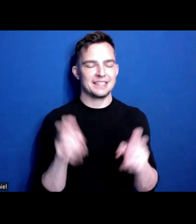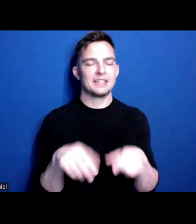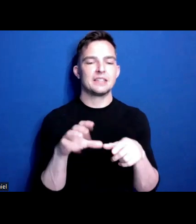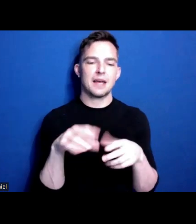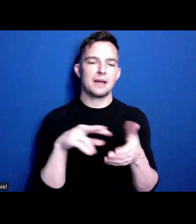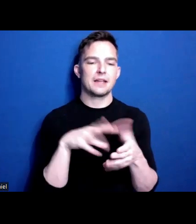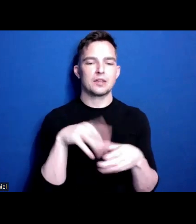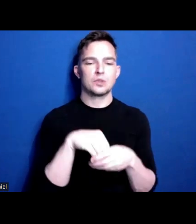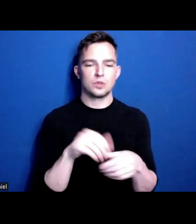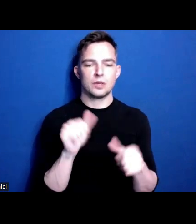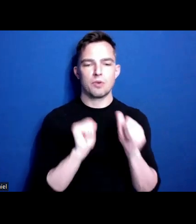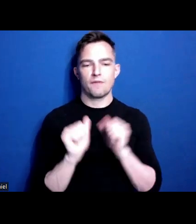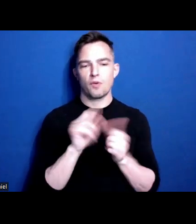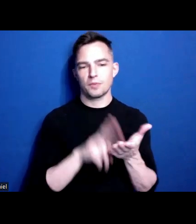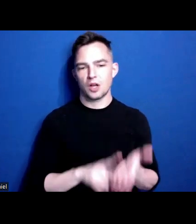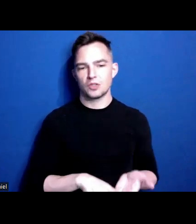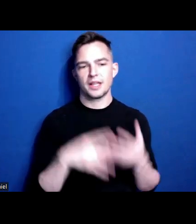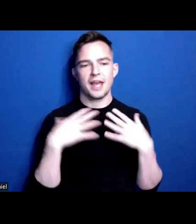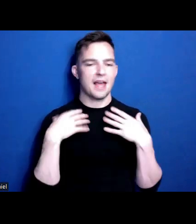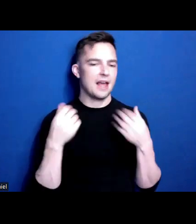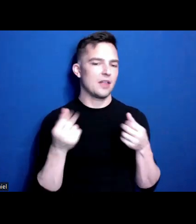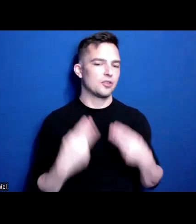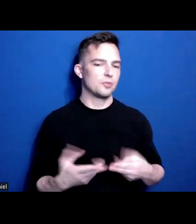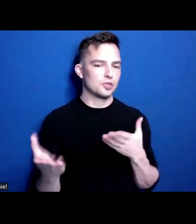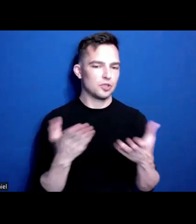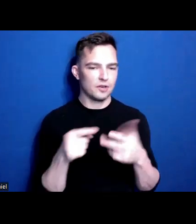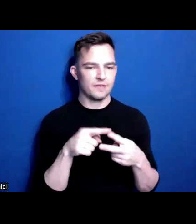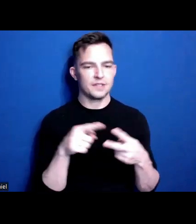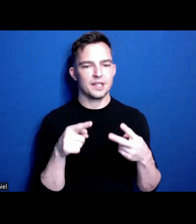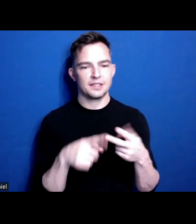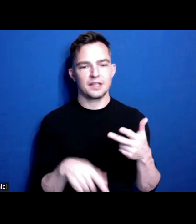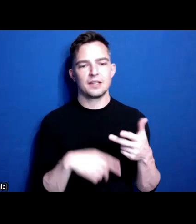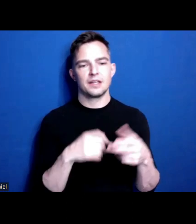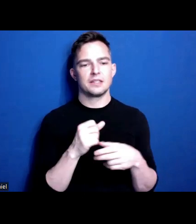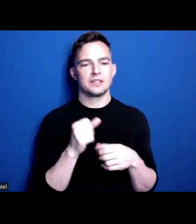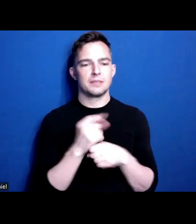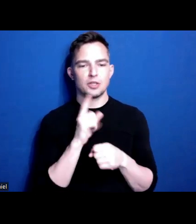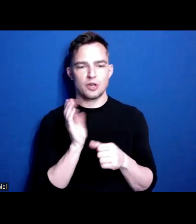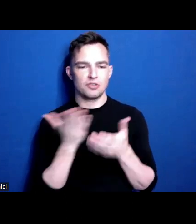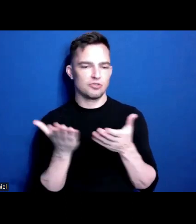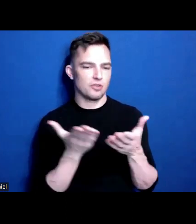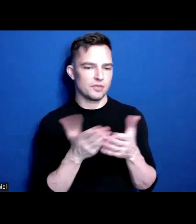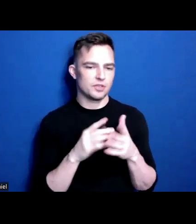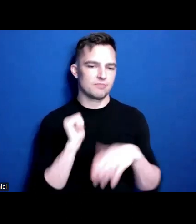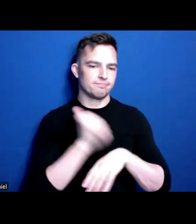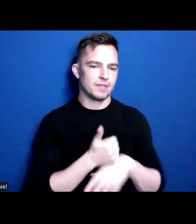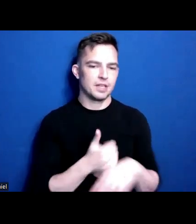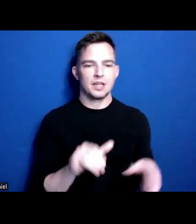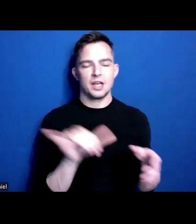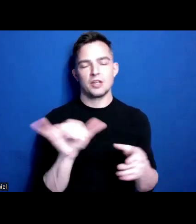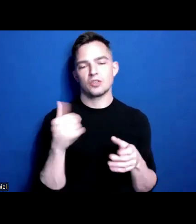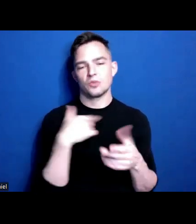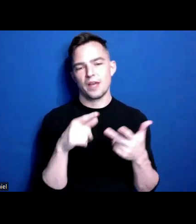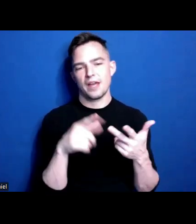our performance contracts through the agency to ensure our services are in place. We also